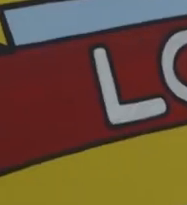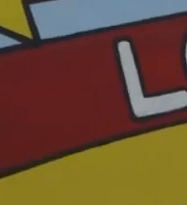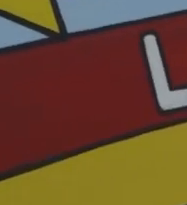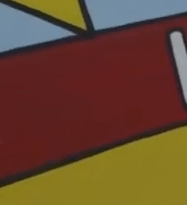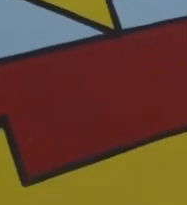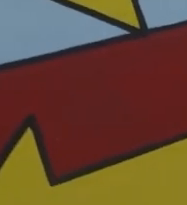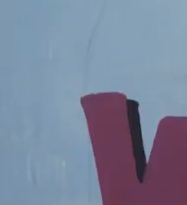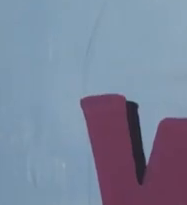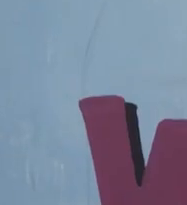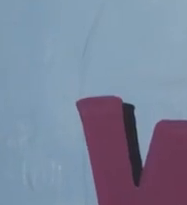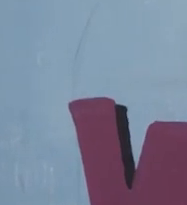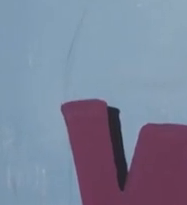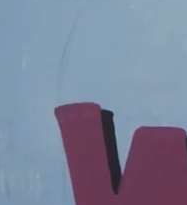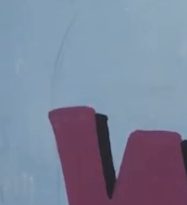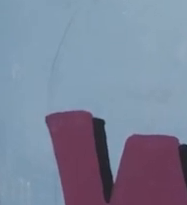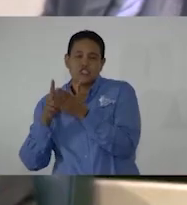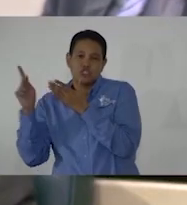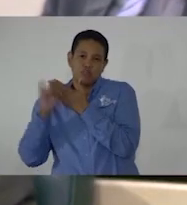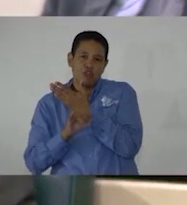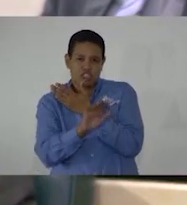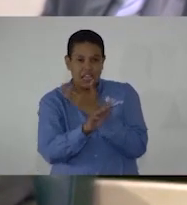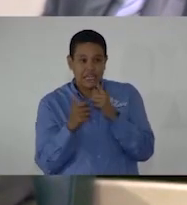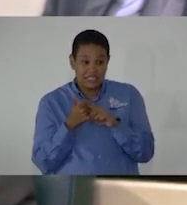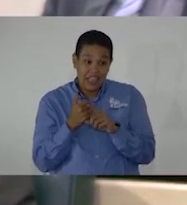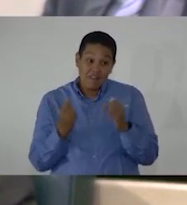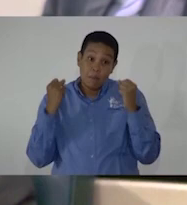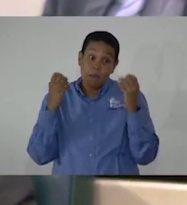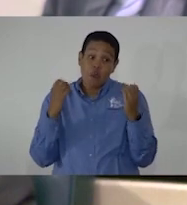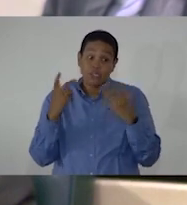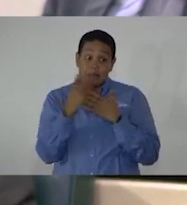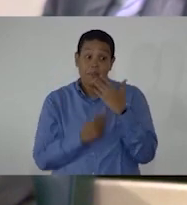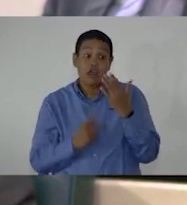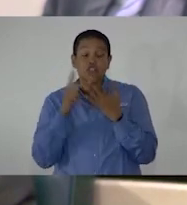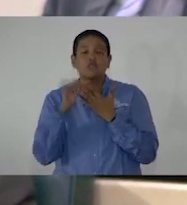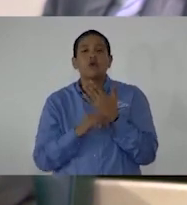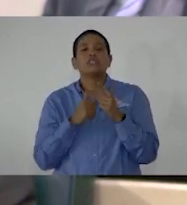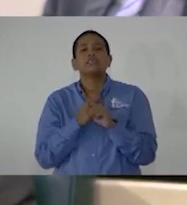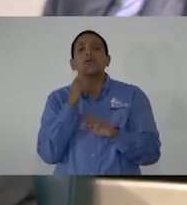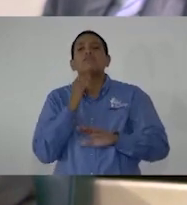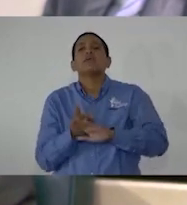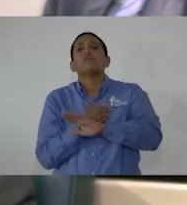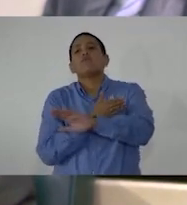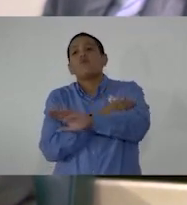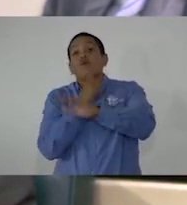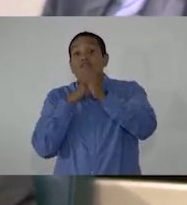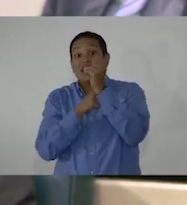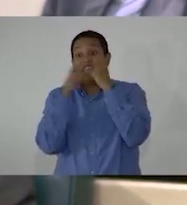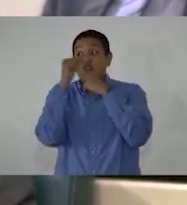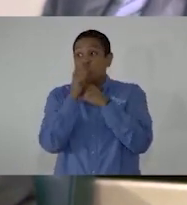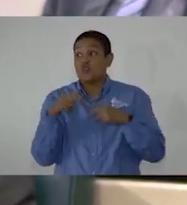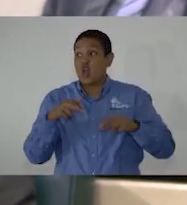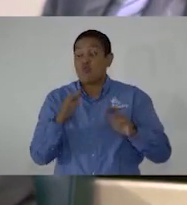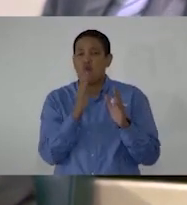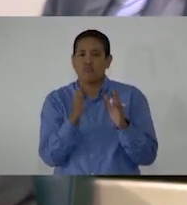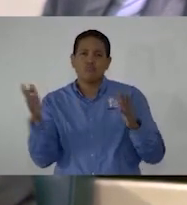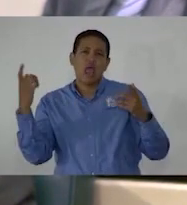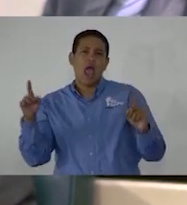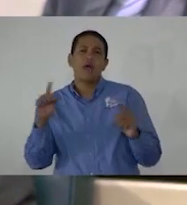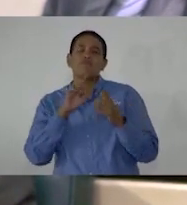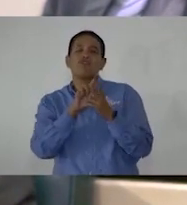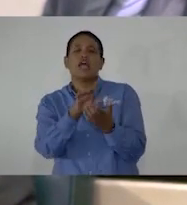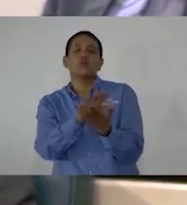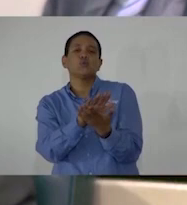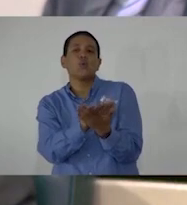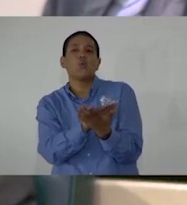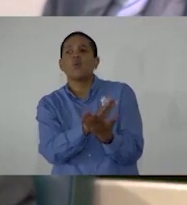which is ongoing in 13 schools. The multi-parish project improves infrastructure and roadways around